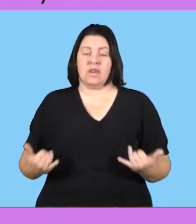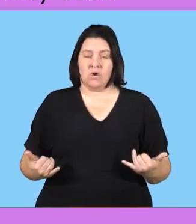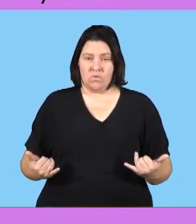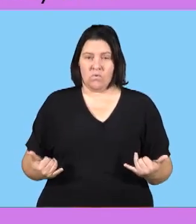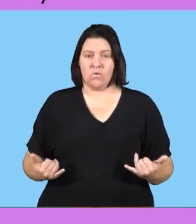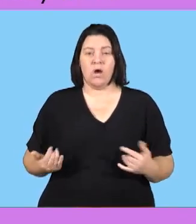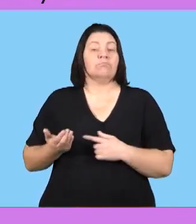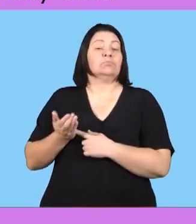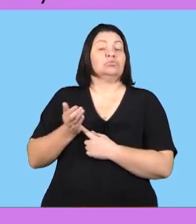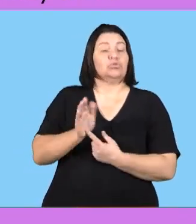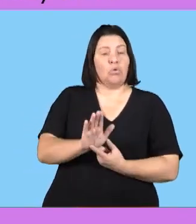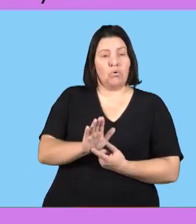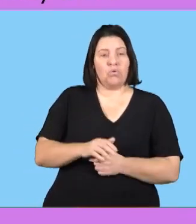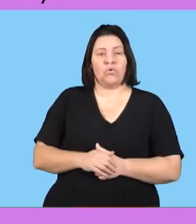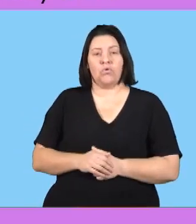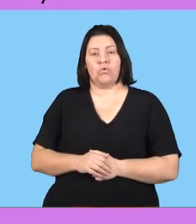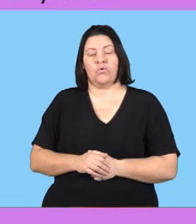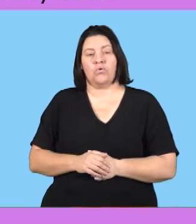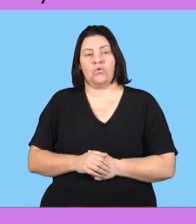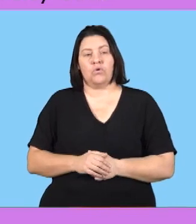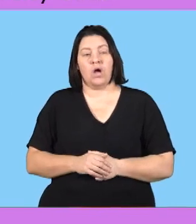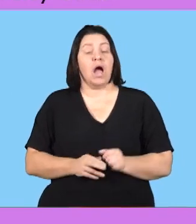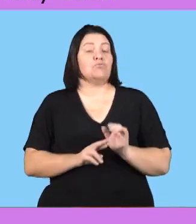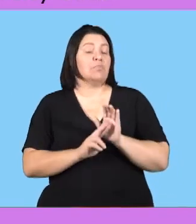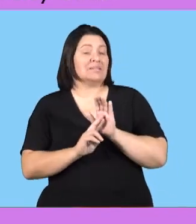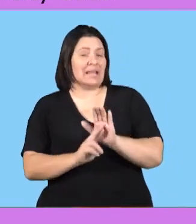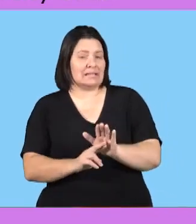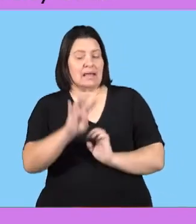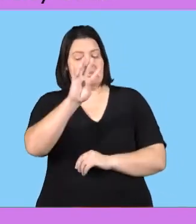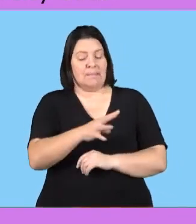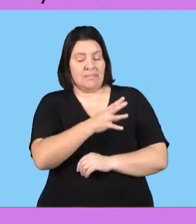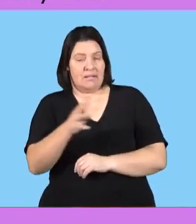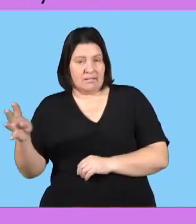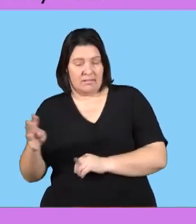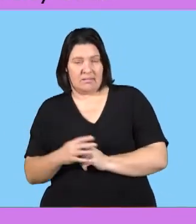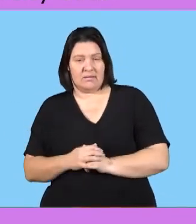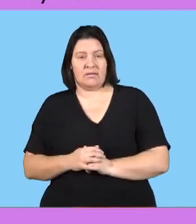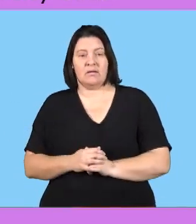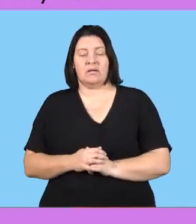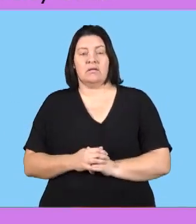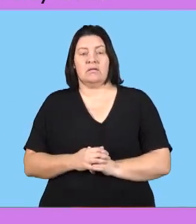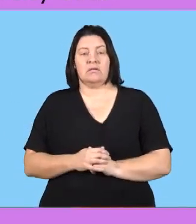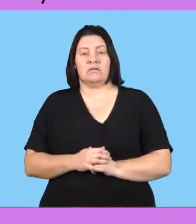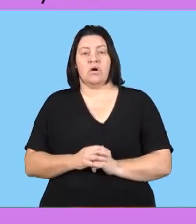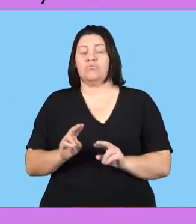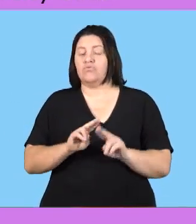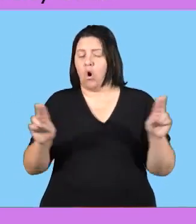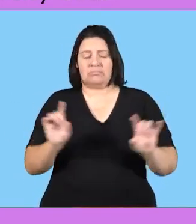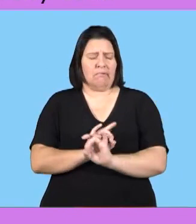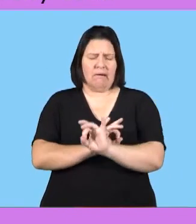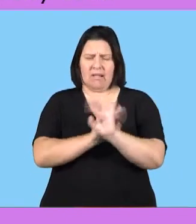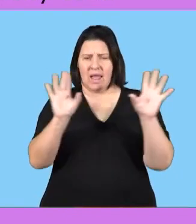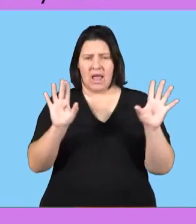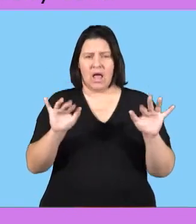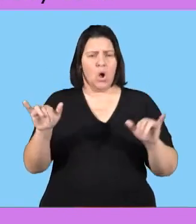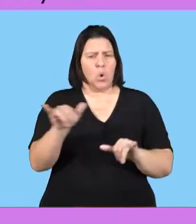now it is indicated that it is represented on the table. But it is not clear